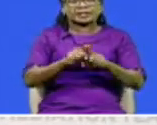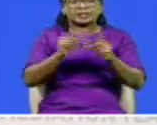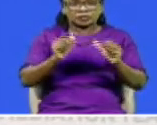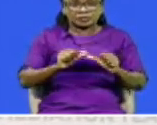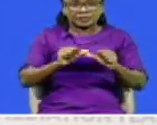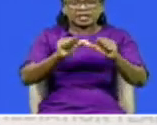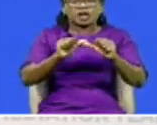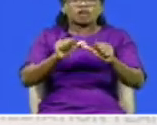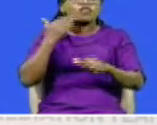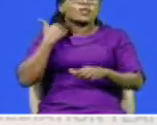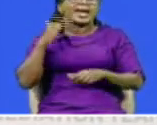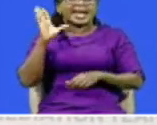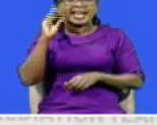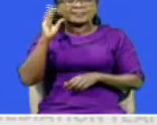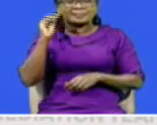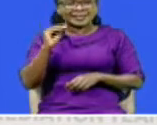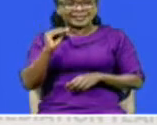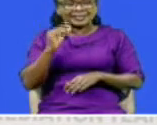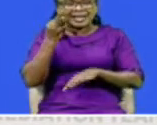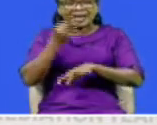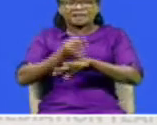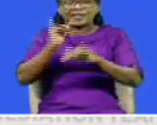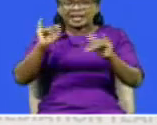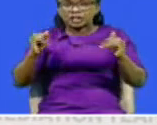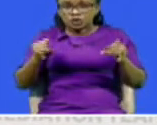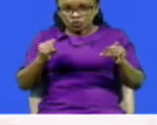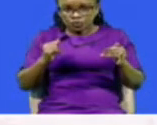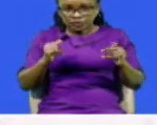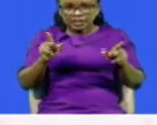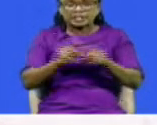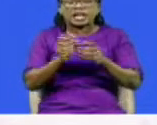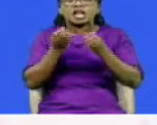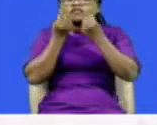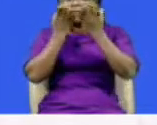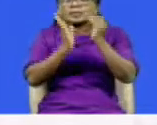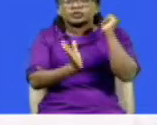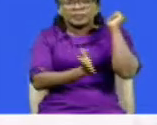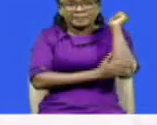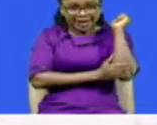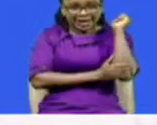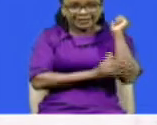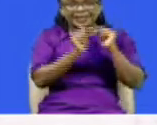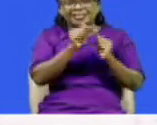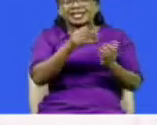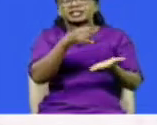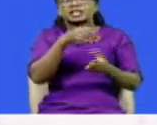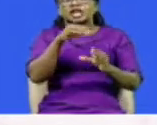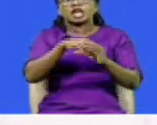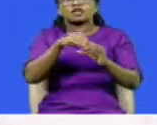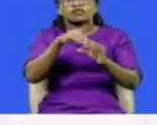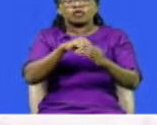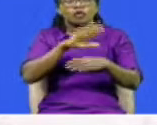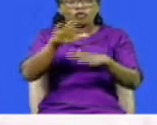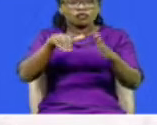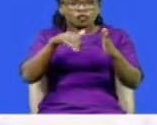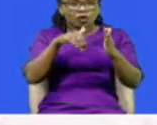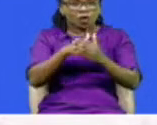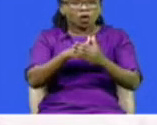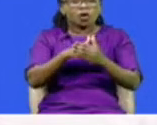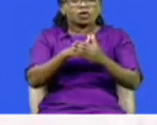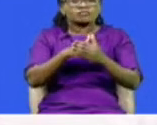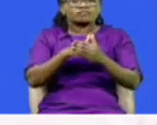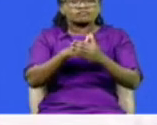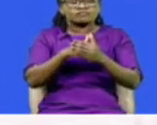hate speech, fake news, and misinformation, disinformation in both on and